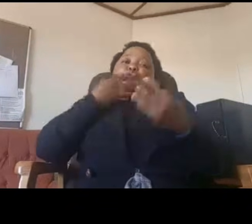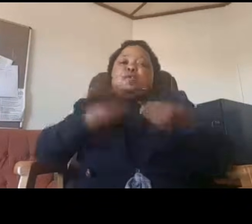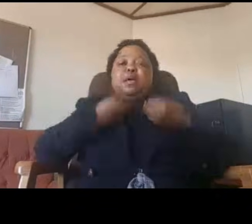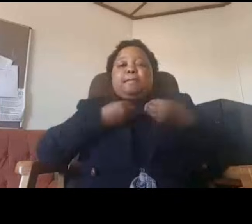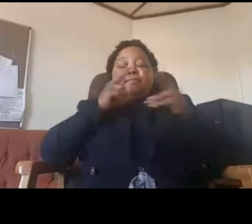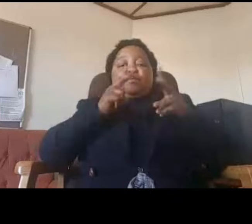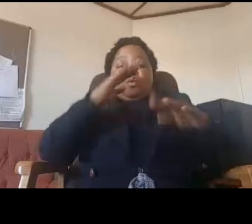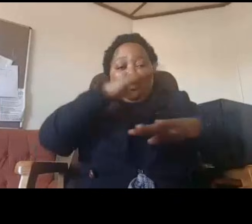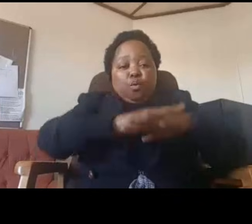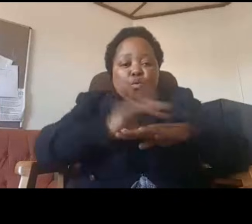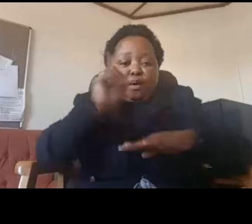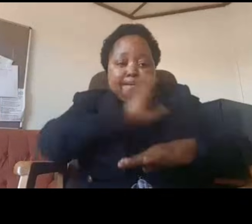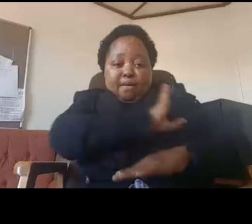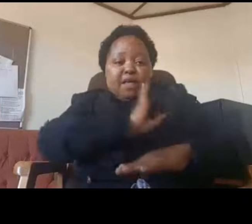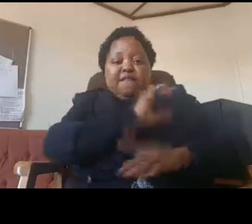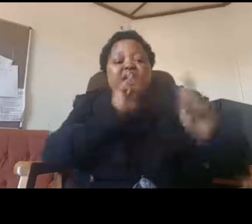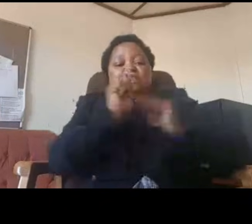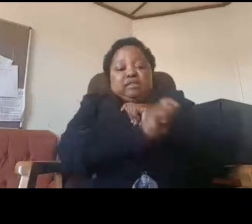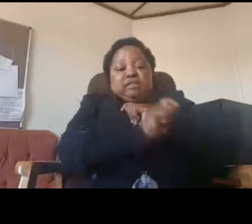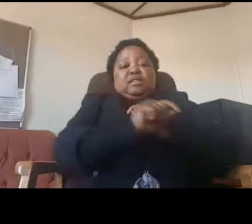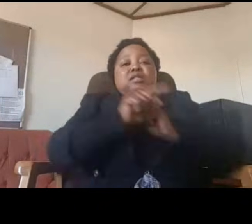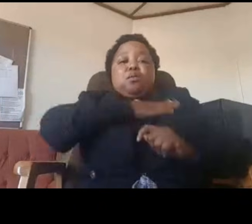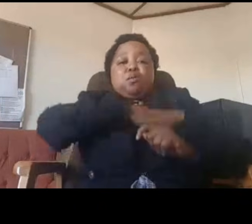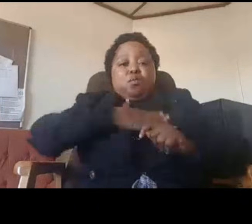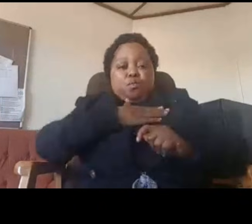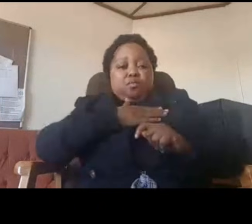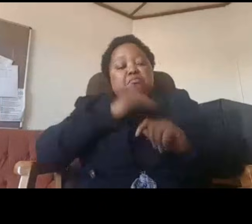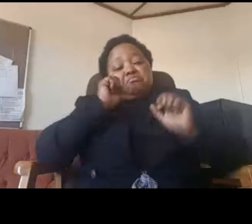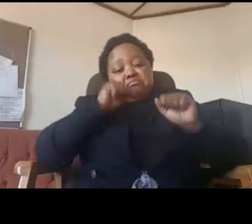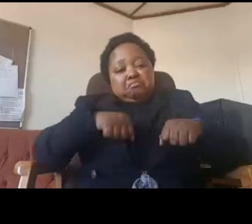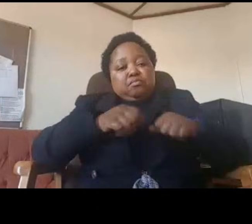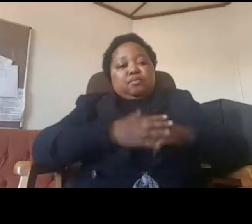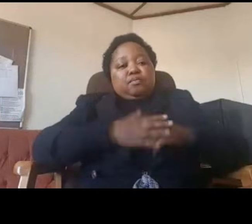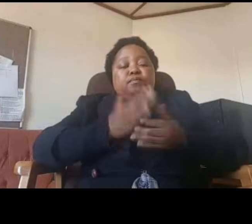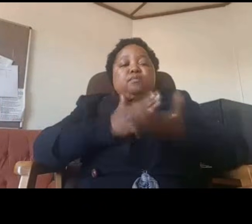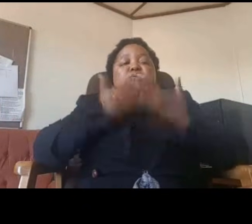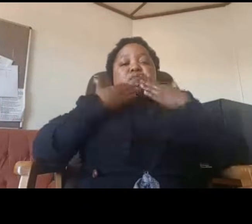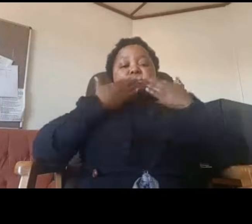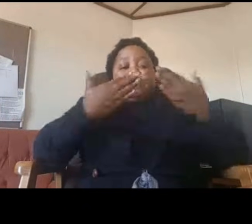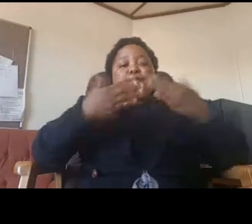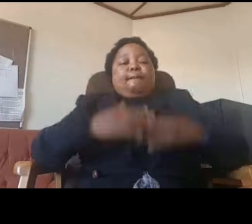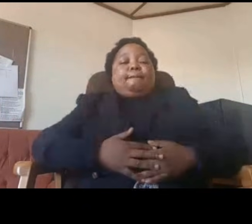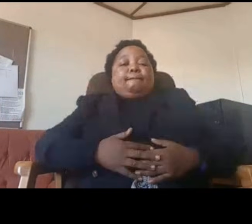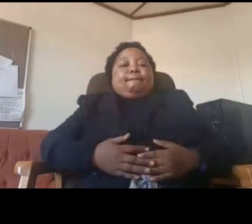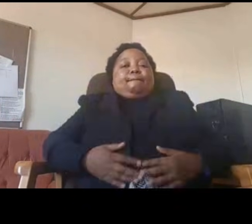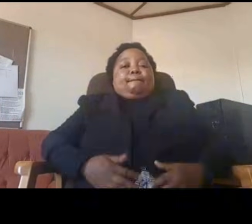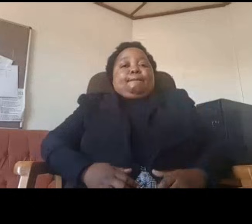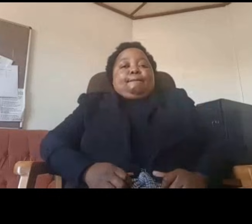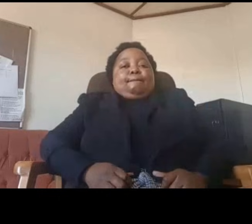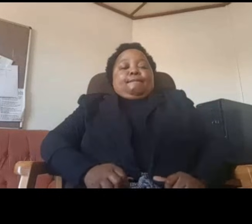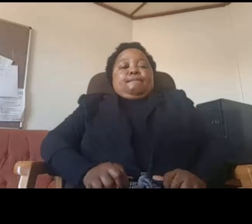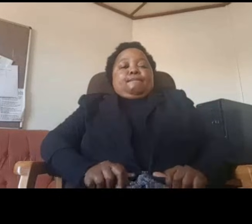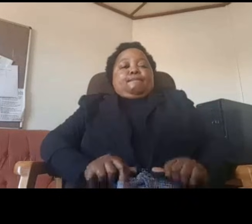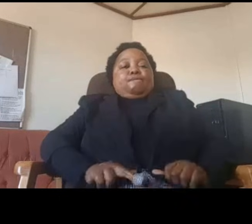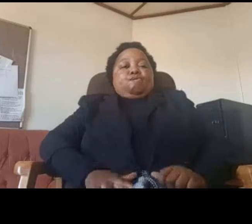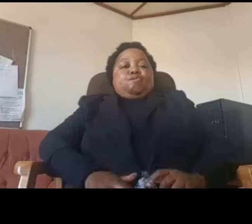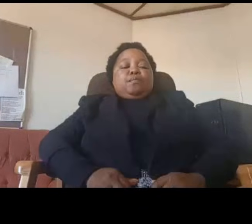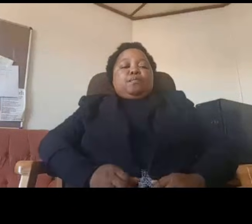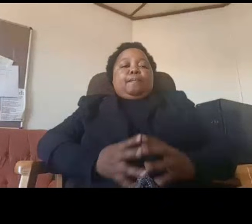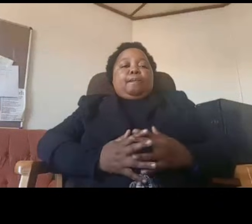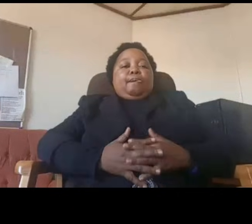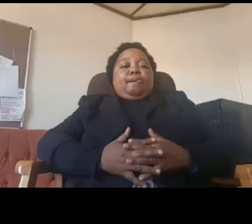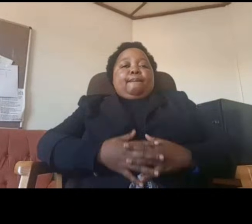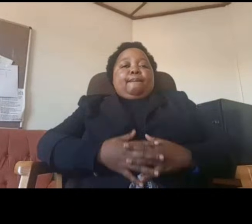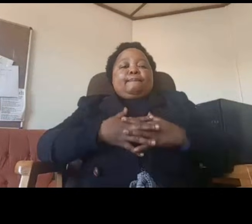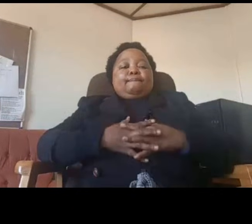change. That would be my 2 cents. Yeah. Lovely. Thank you very much, Mema Morao.